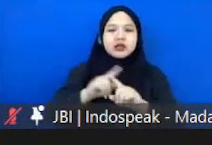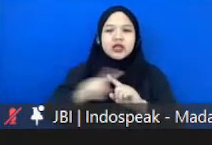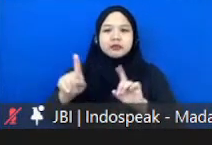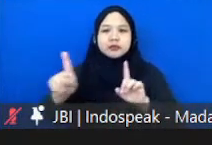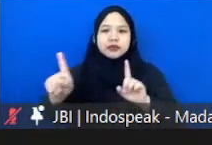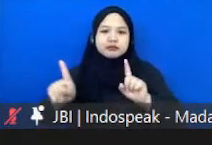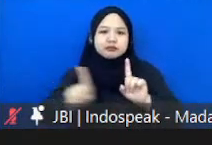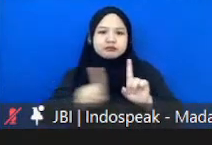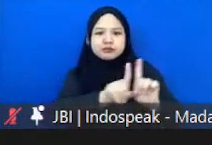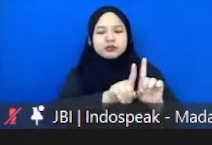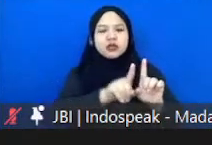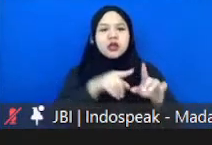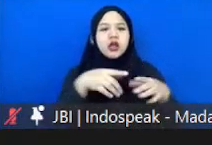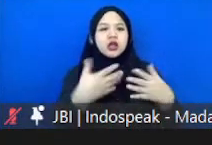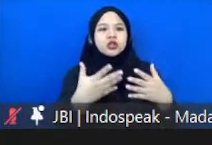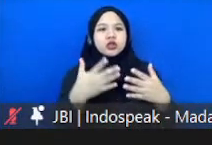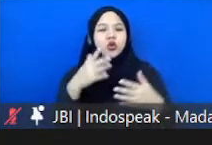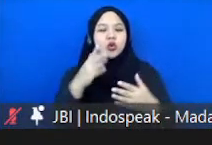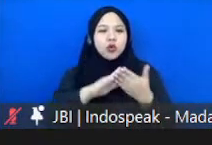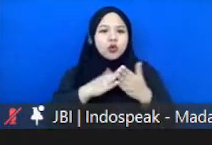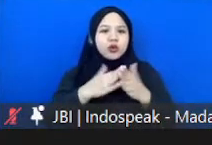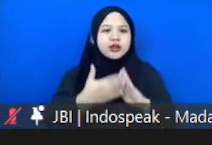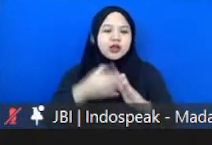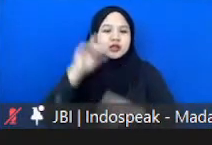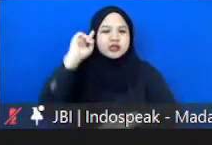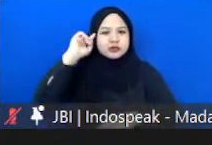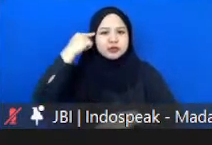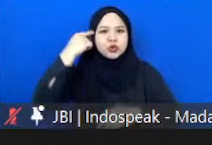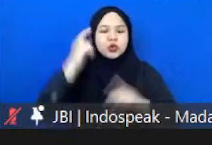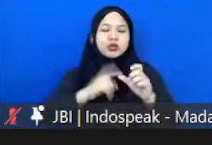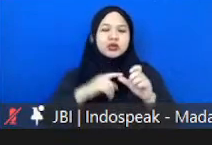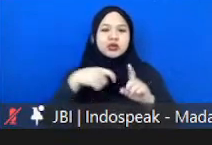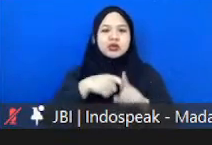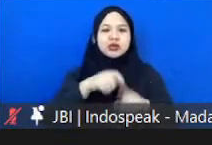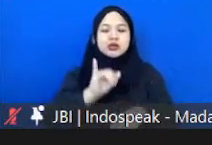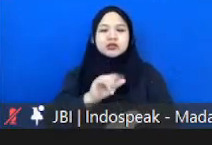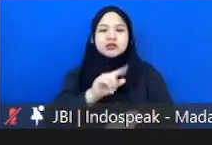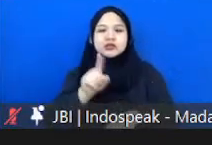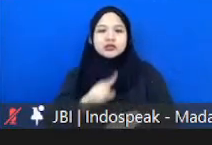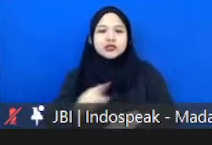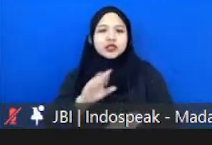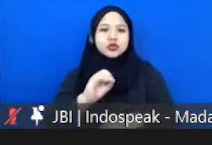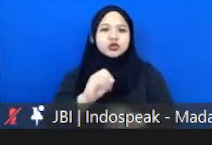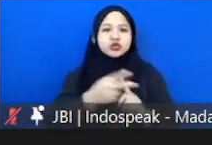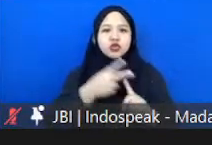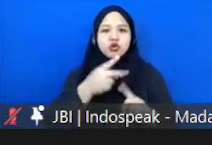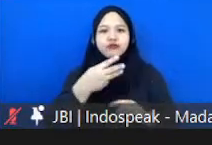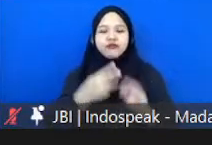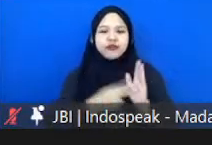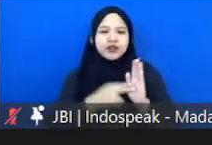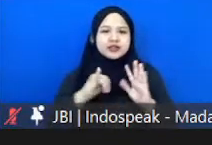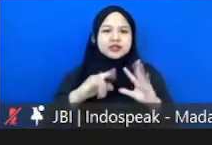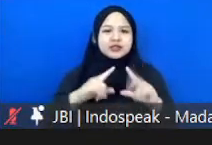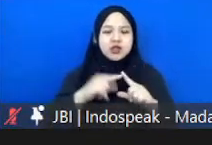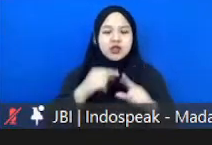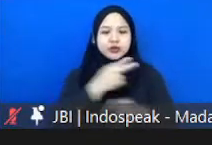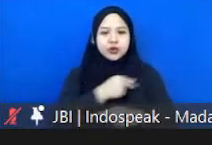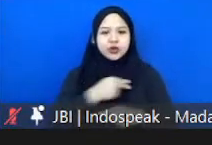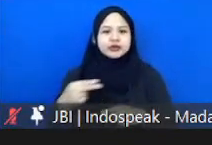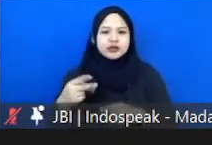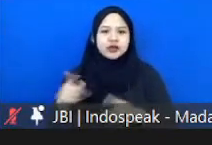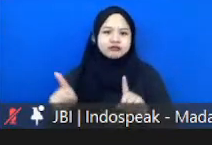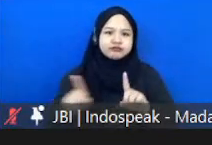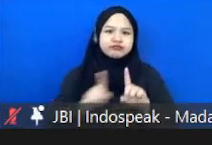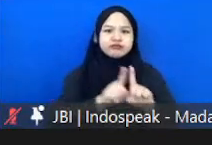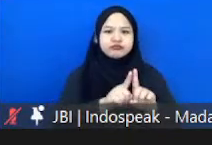Komunitas Peduli Skizofrenia Indonesia, to name a few. It was one of the most powerful drivers, this